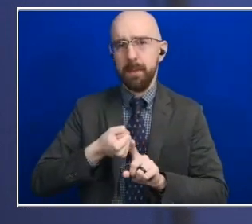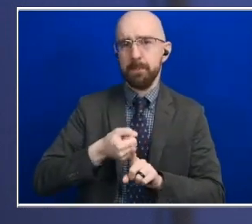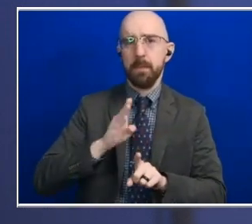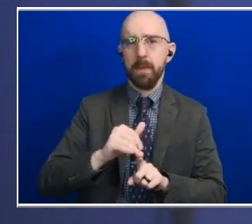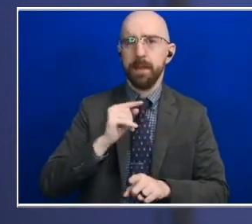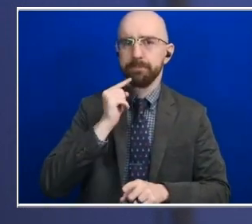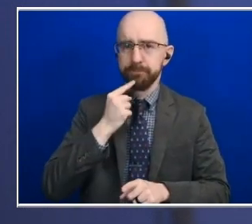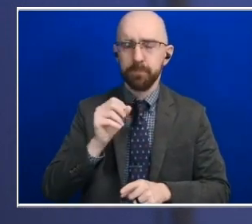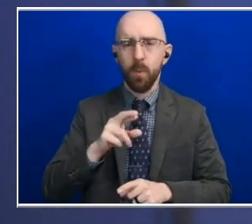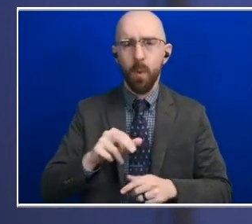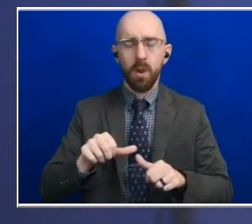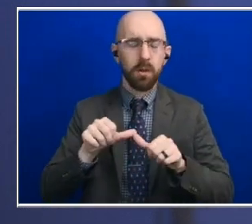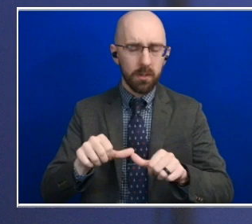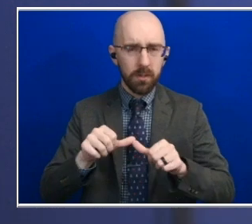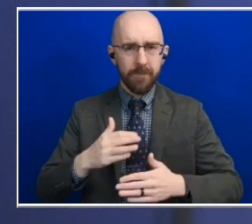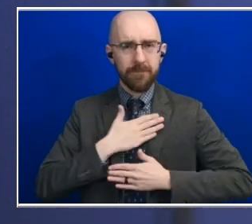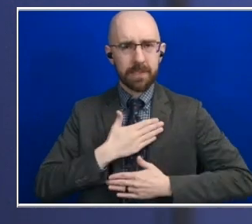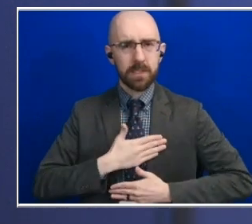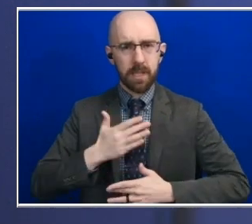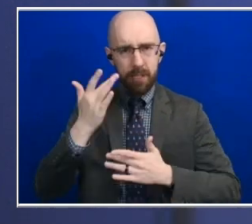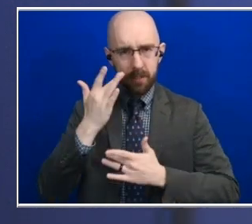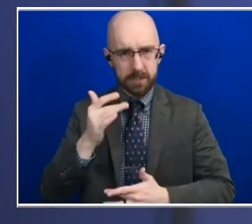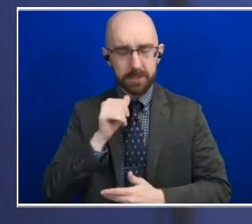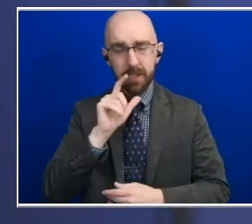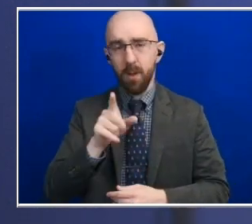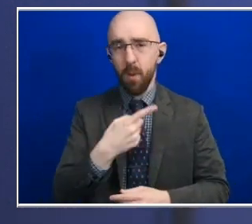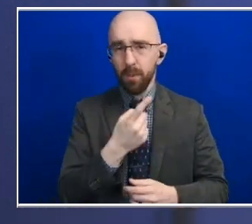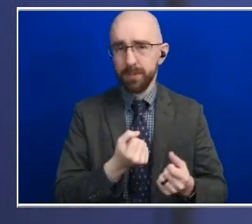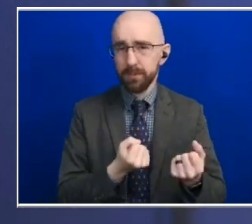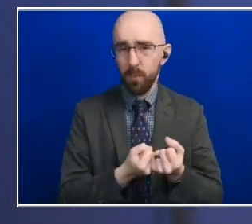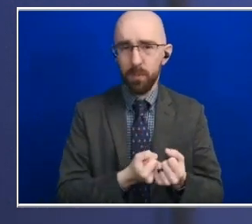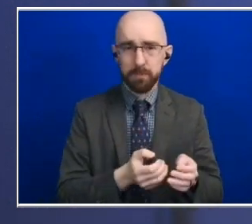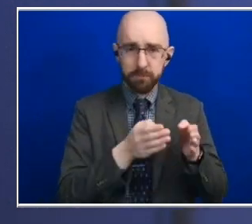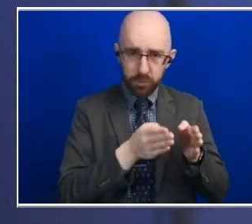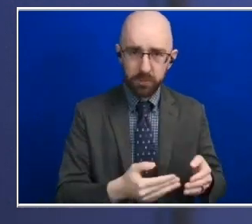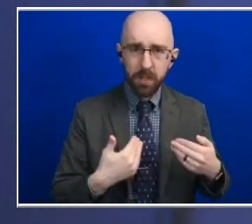illness. And so we not only support the person that has the illness, whether it be